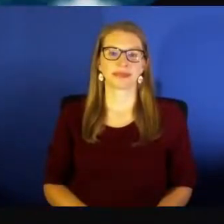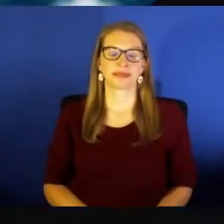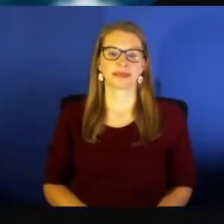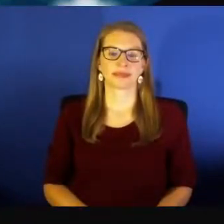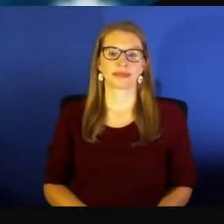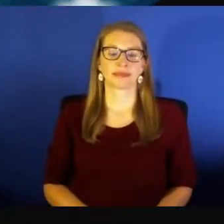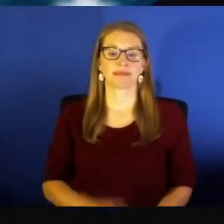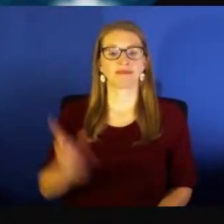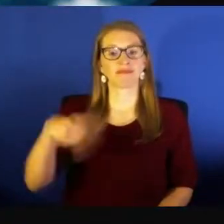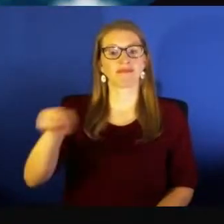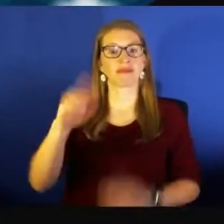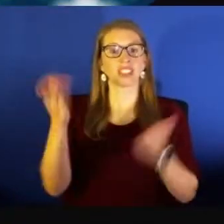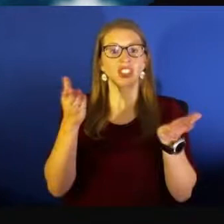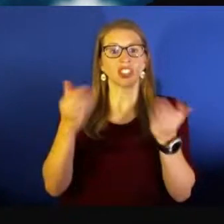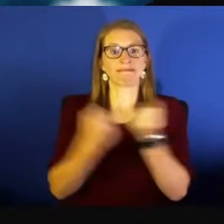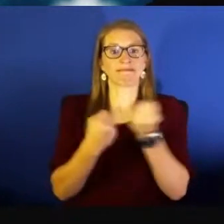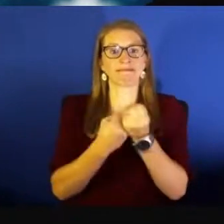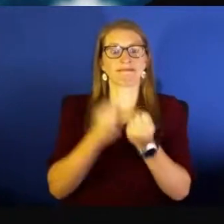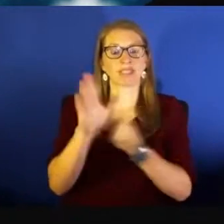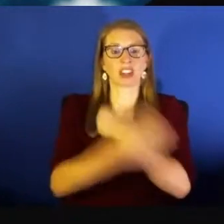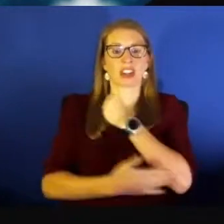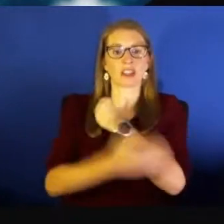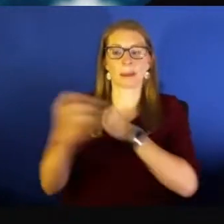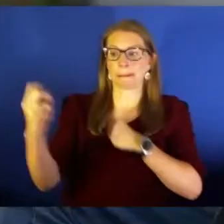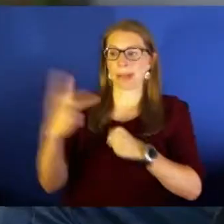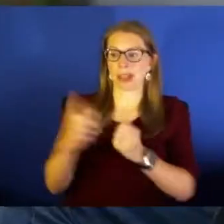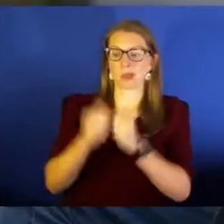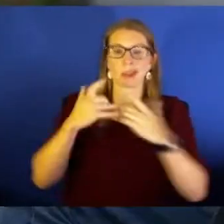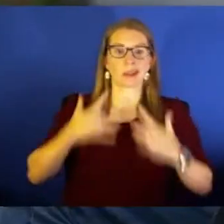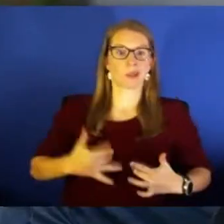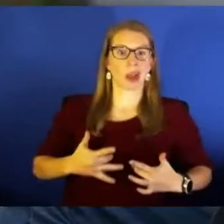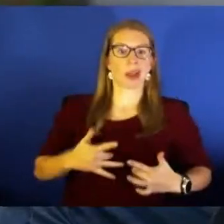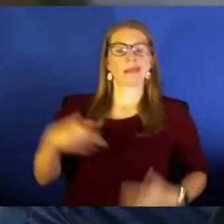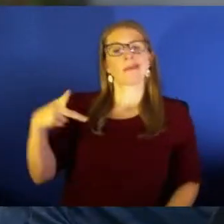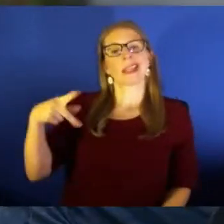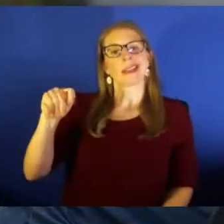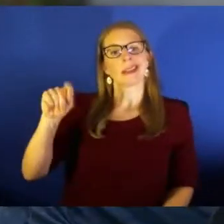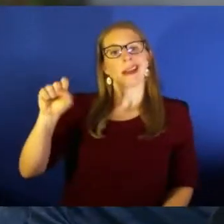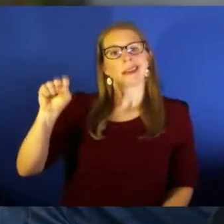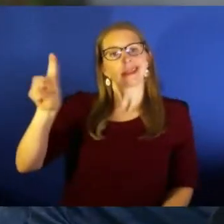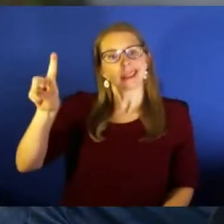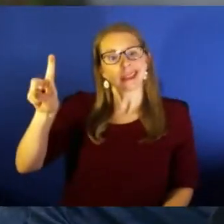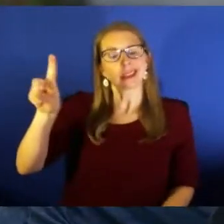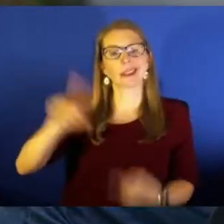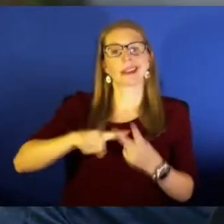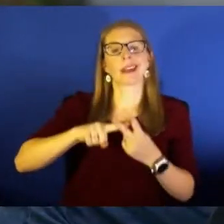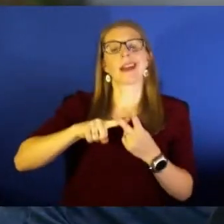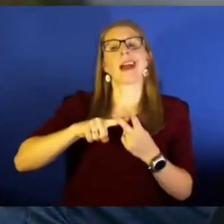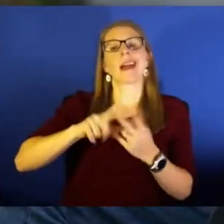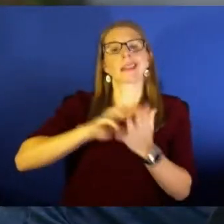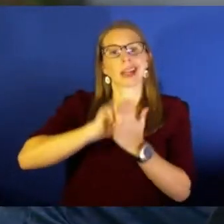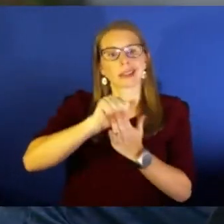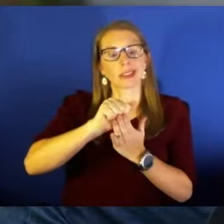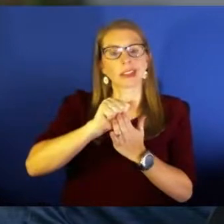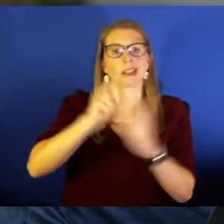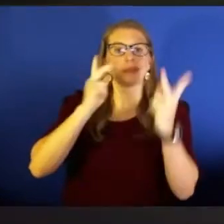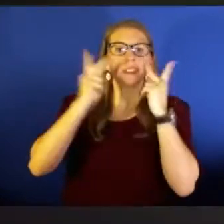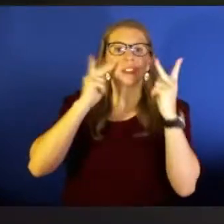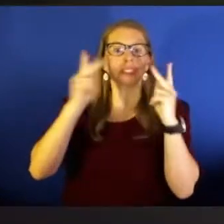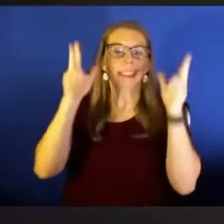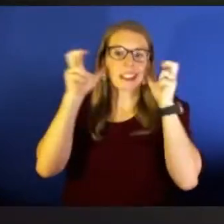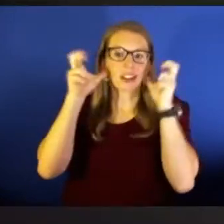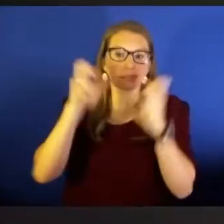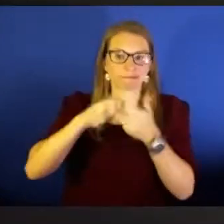They serve their country only to return home with depression, PTSD, cancer, and even vision and hearing issues. For many